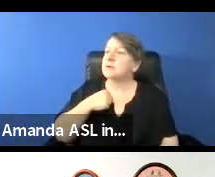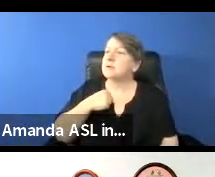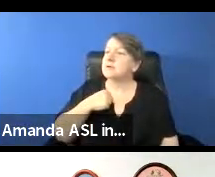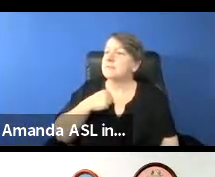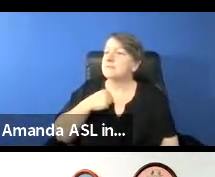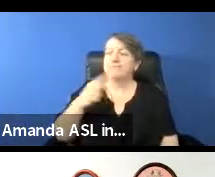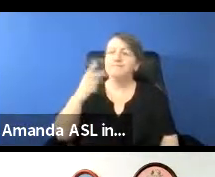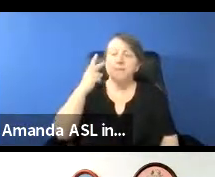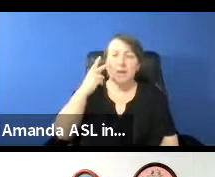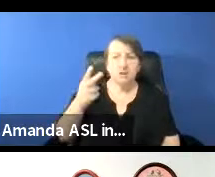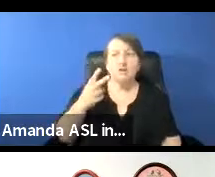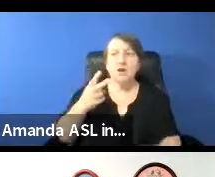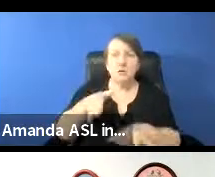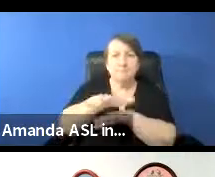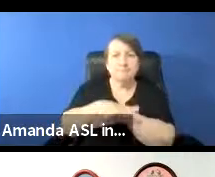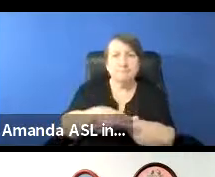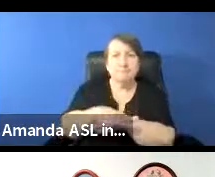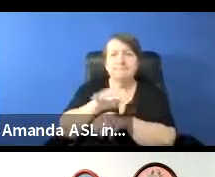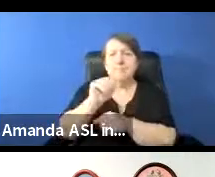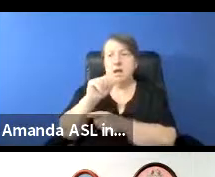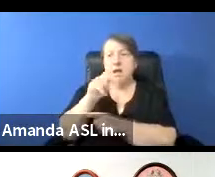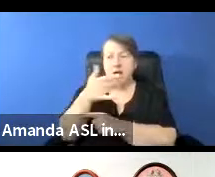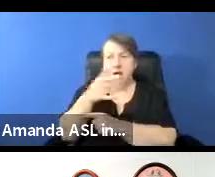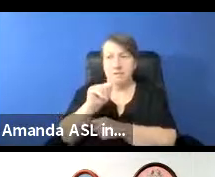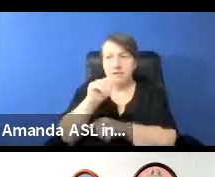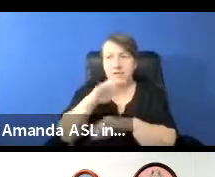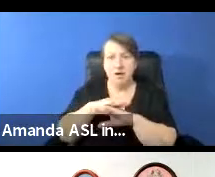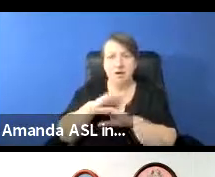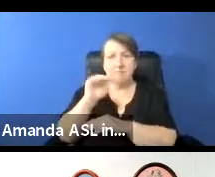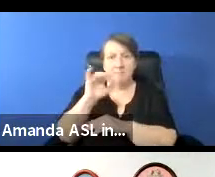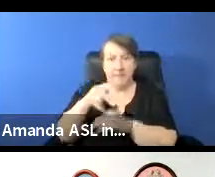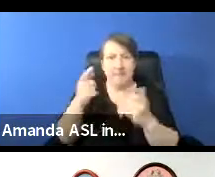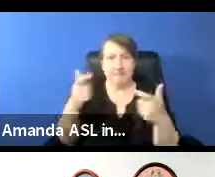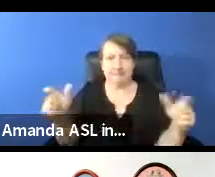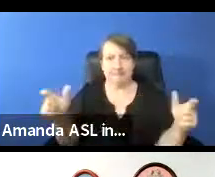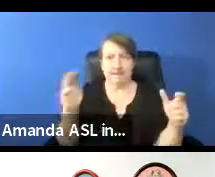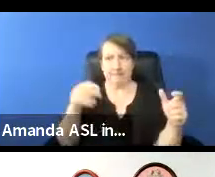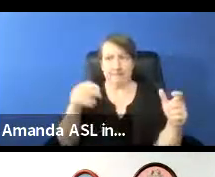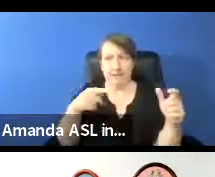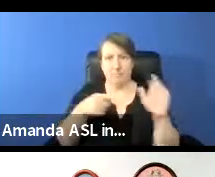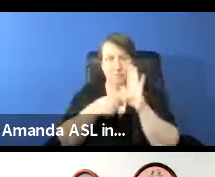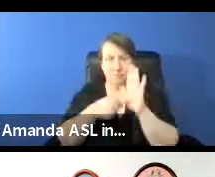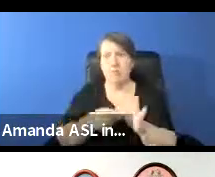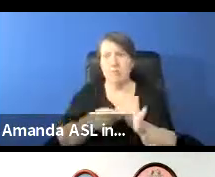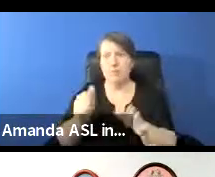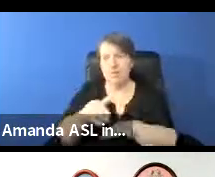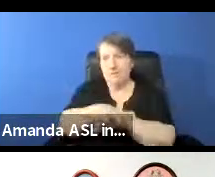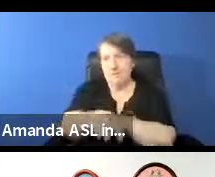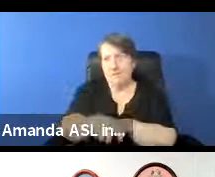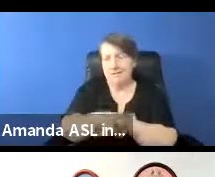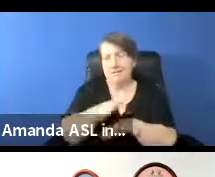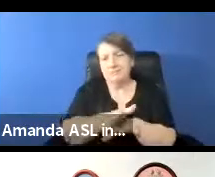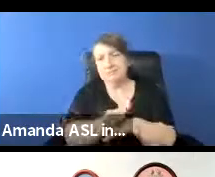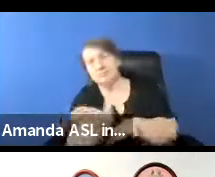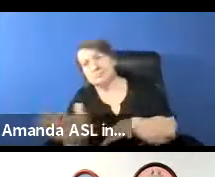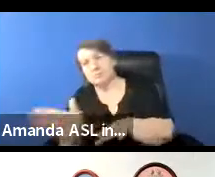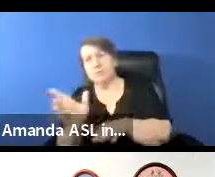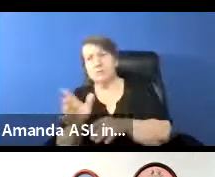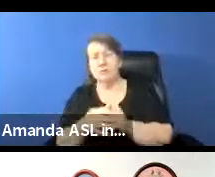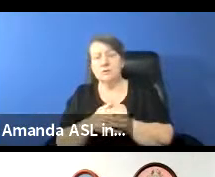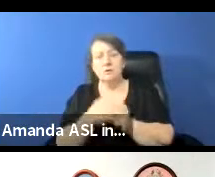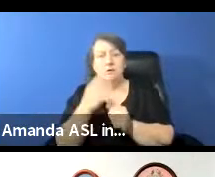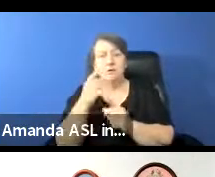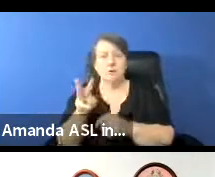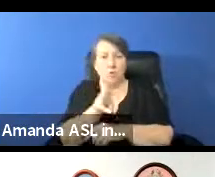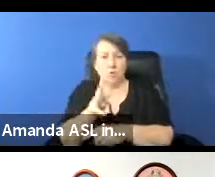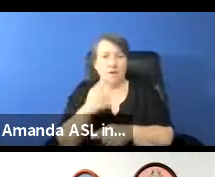I saw the alignment on the map, the large map you showed, and the alignment sort of curves to the west for the bridge.